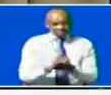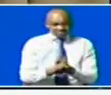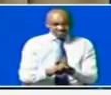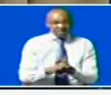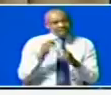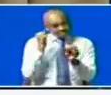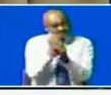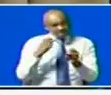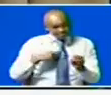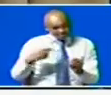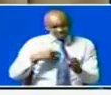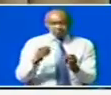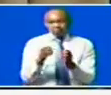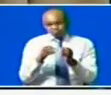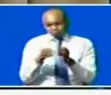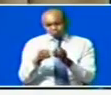polarize people.